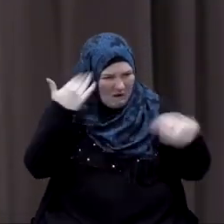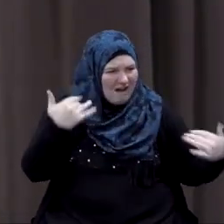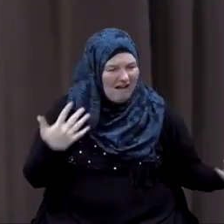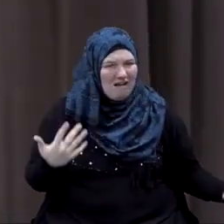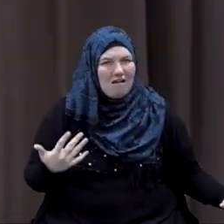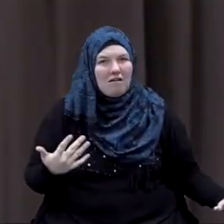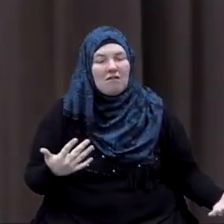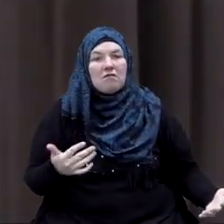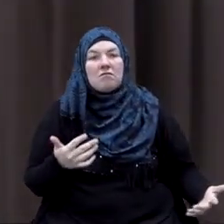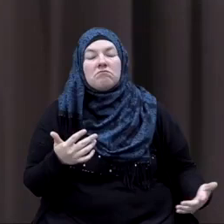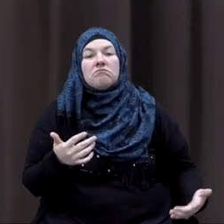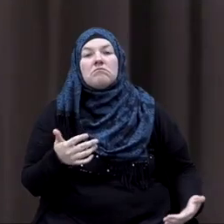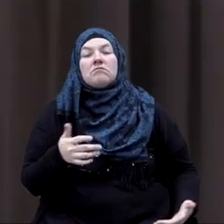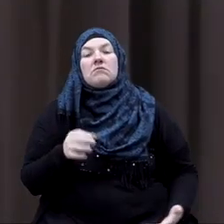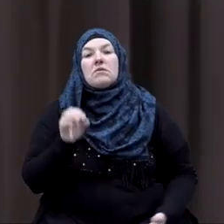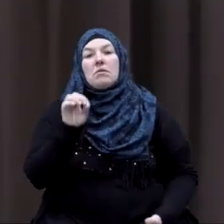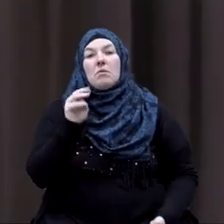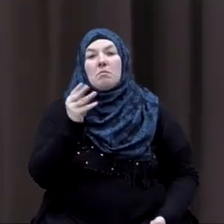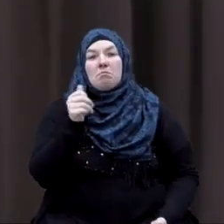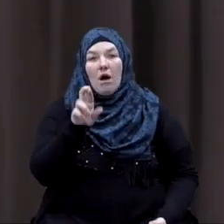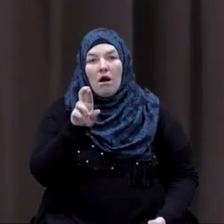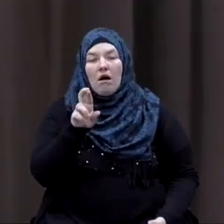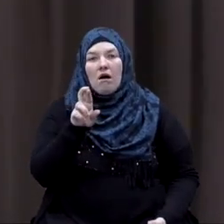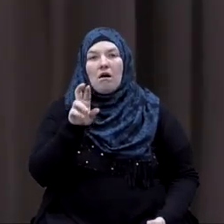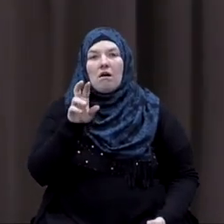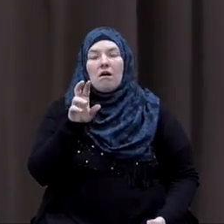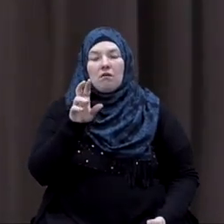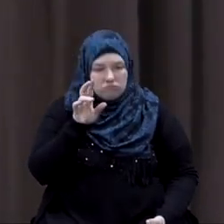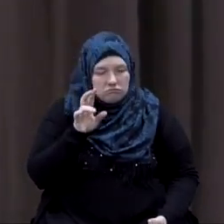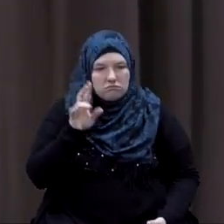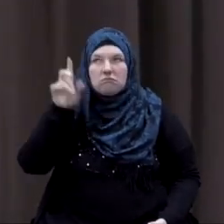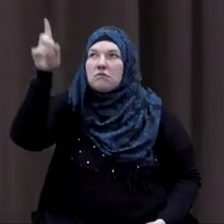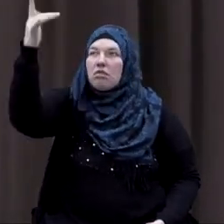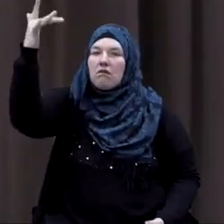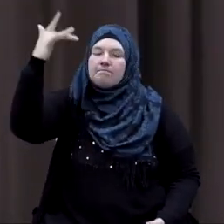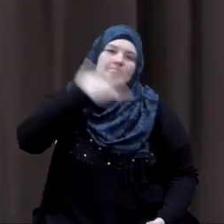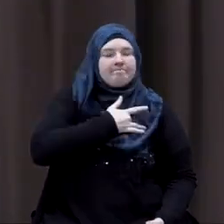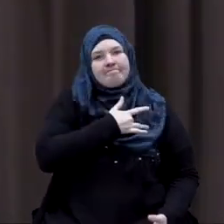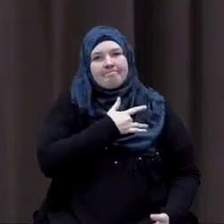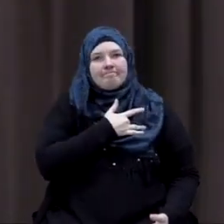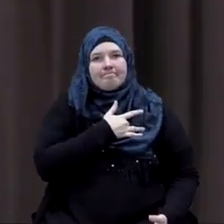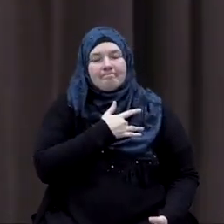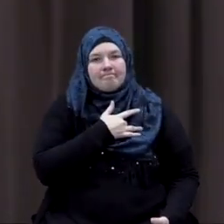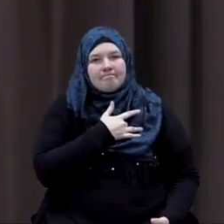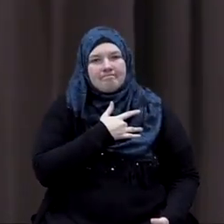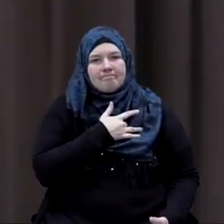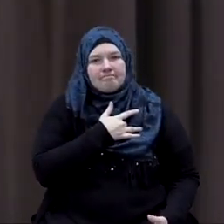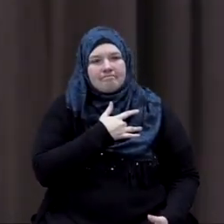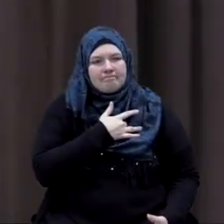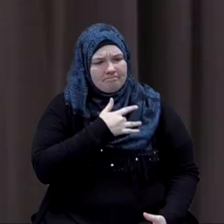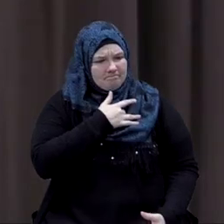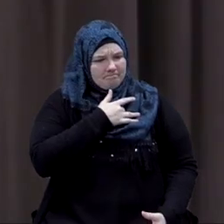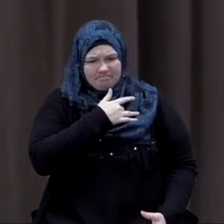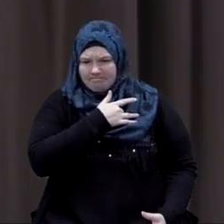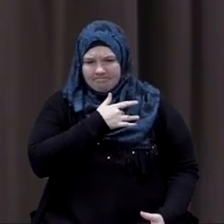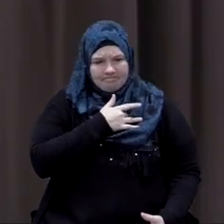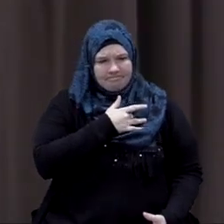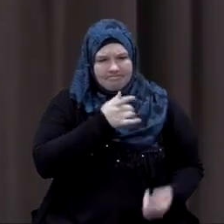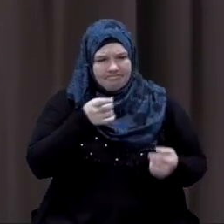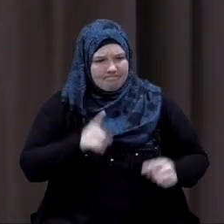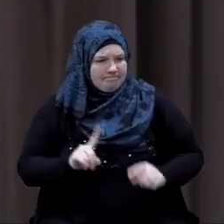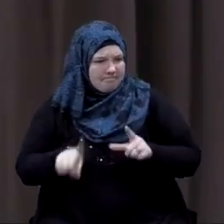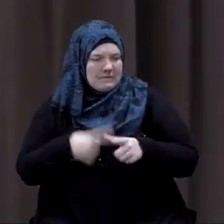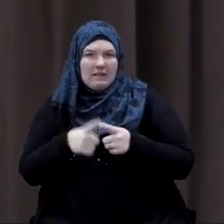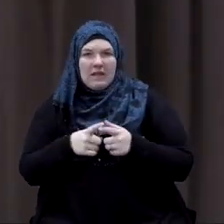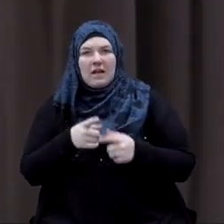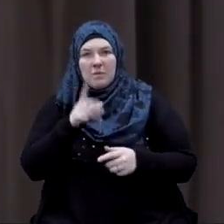him, Allah opened his heart, and he went directly from there to the